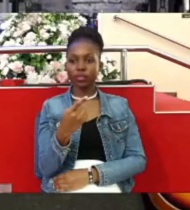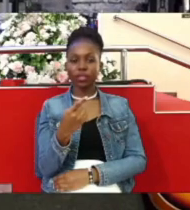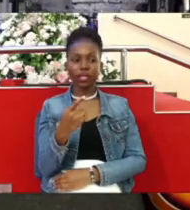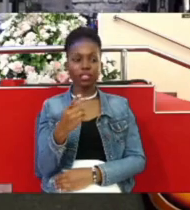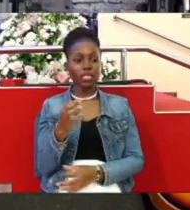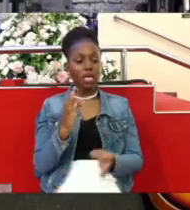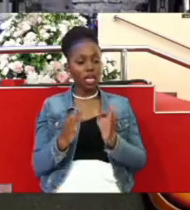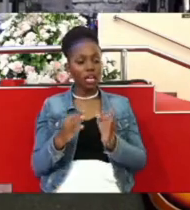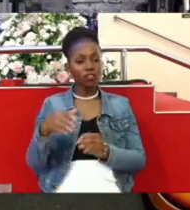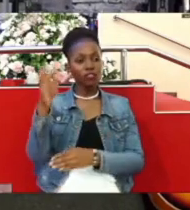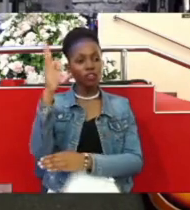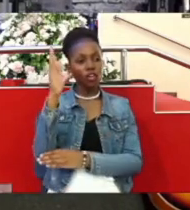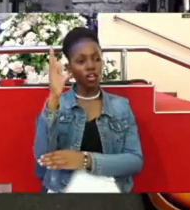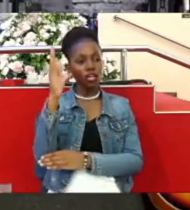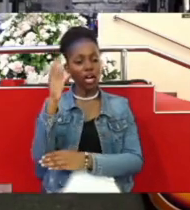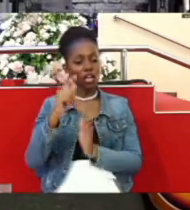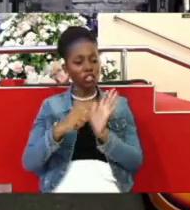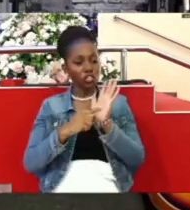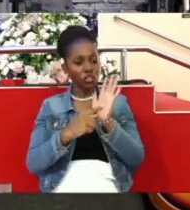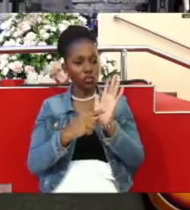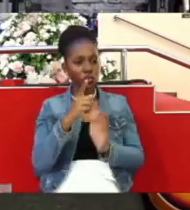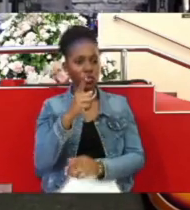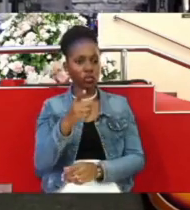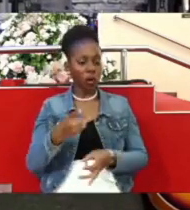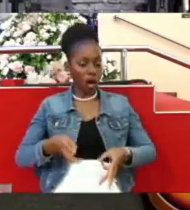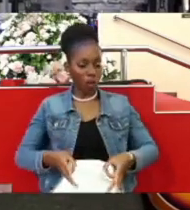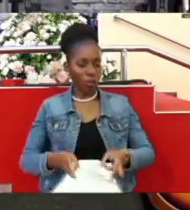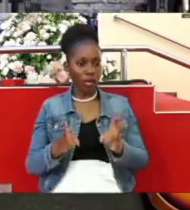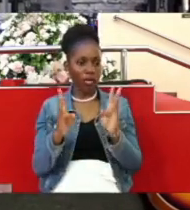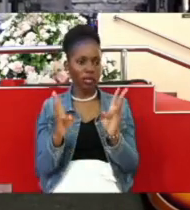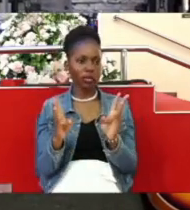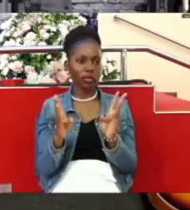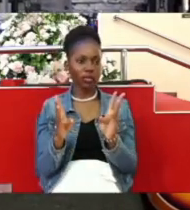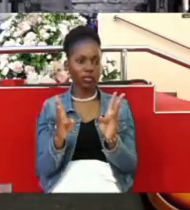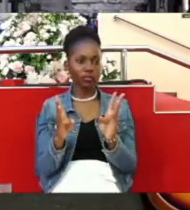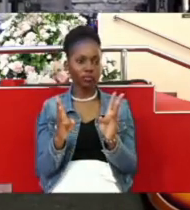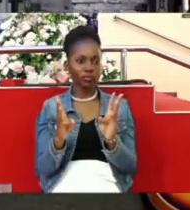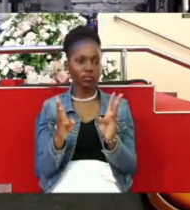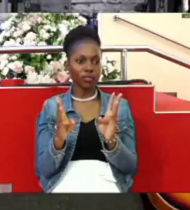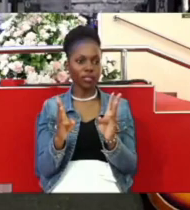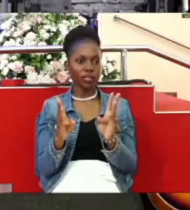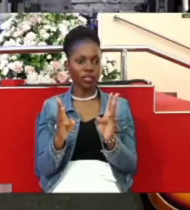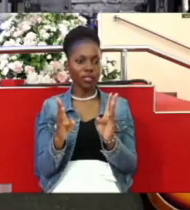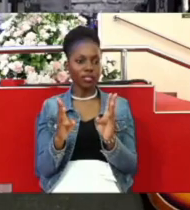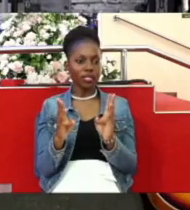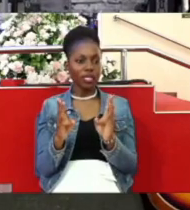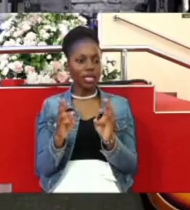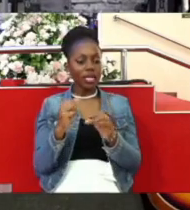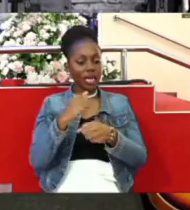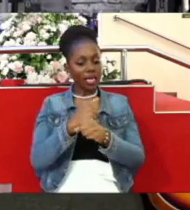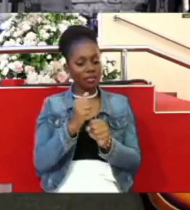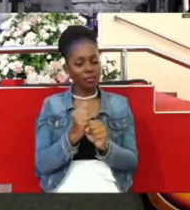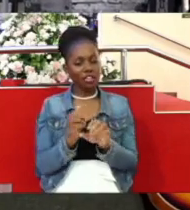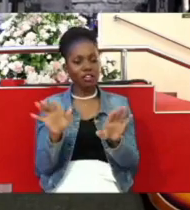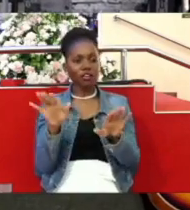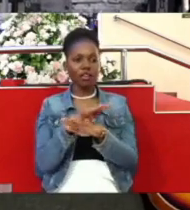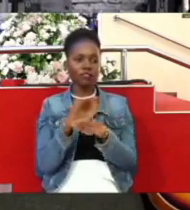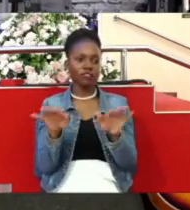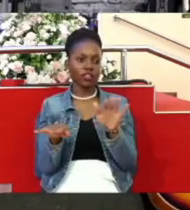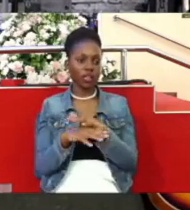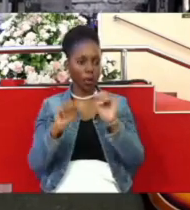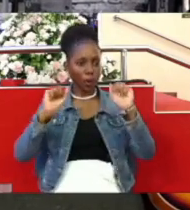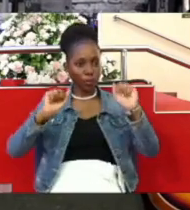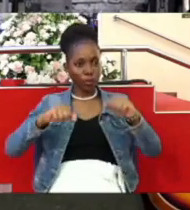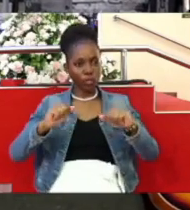ambacho unastahili uwe na hakikisho nacho ni kwamba Mungu amekuonyesha kisima. He has set every means needs you need to access that spring.